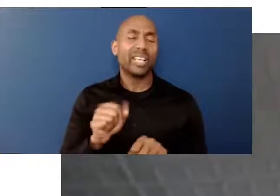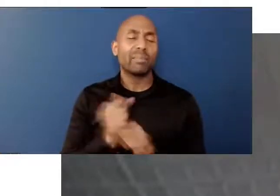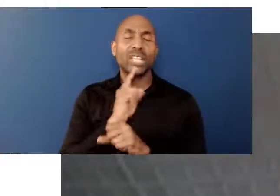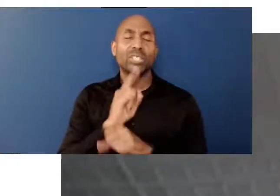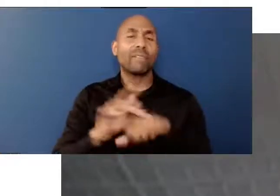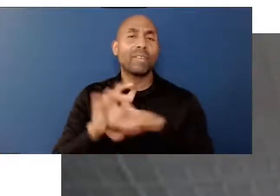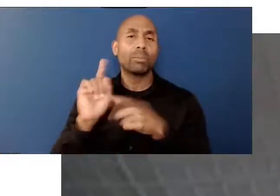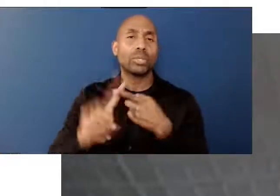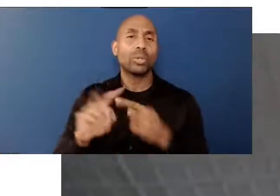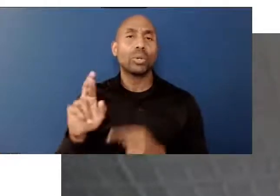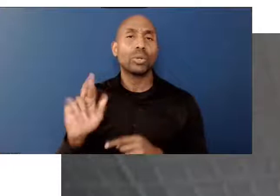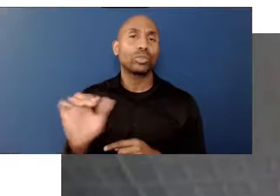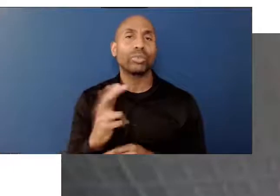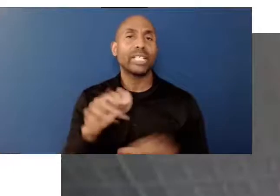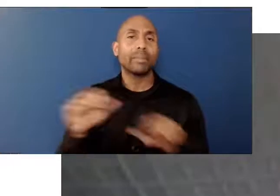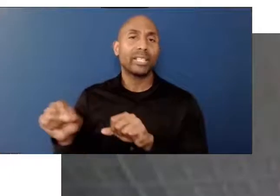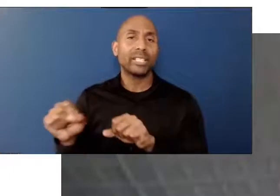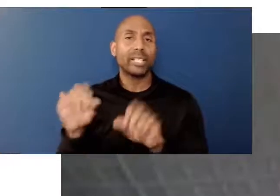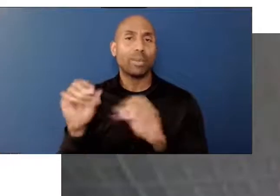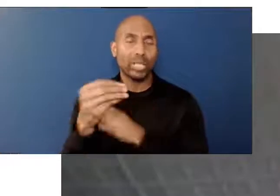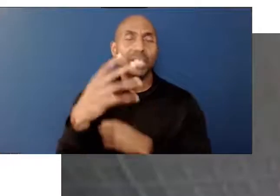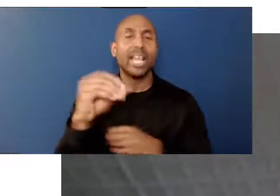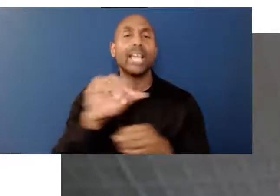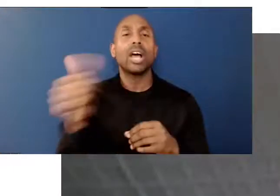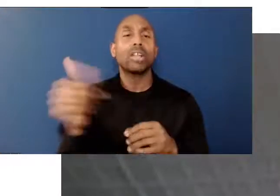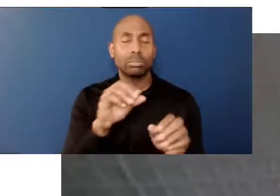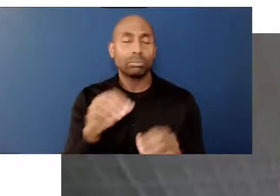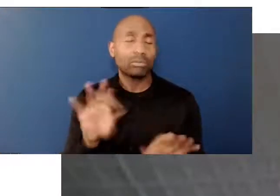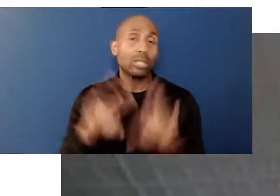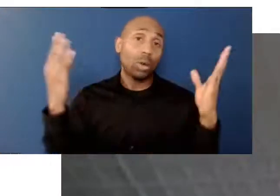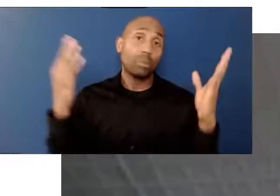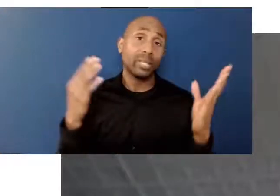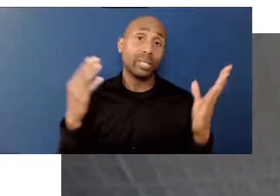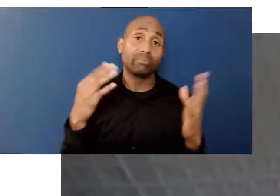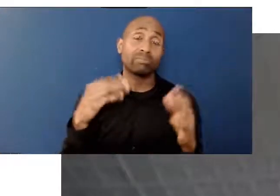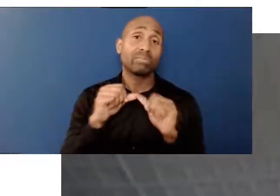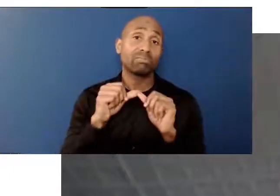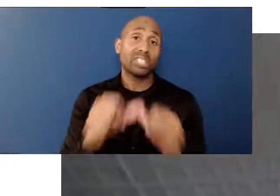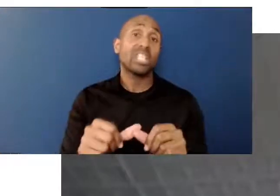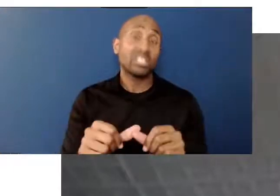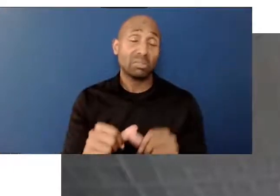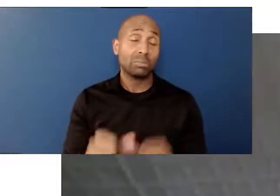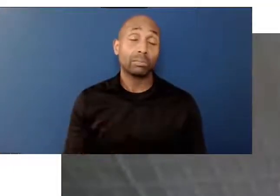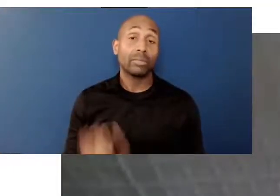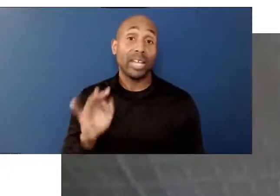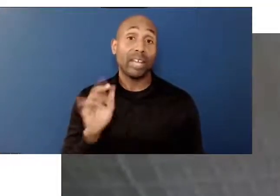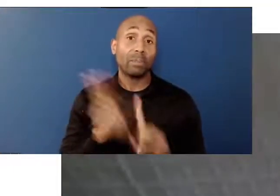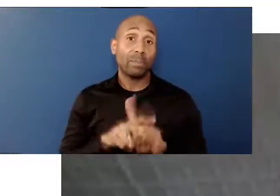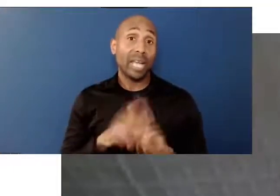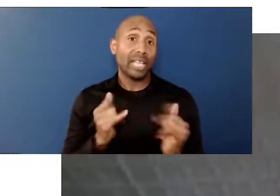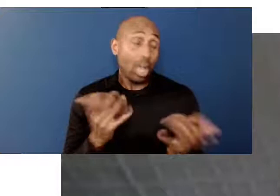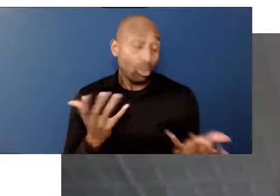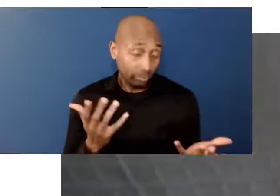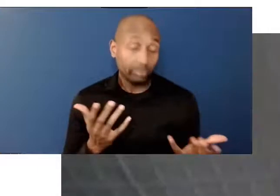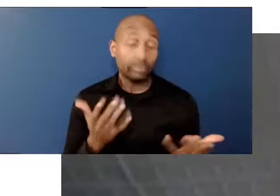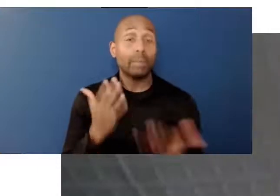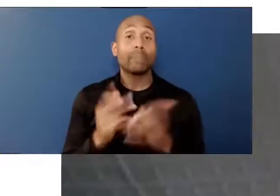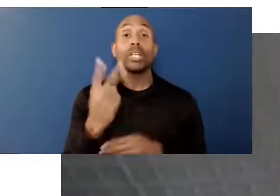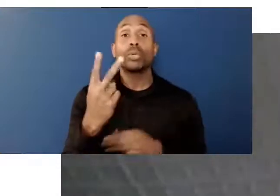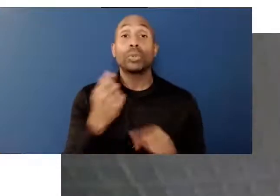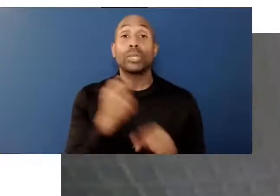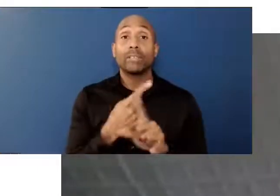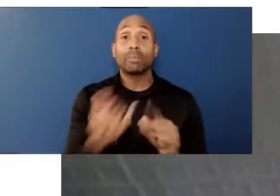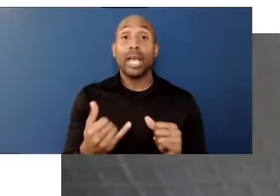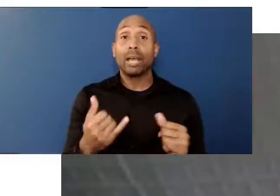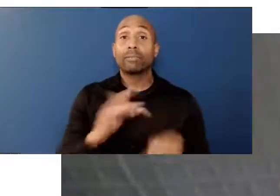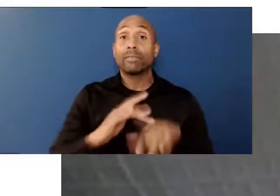year round. So if you applied now, there could be a vacancy in a year from now, in 2 years from now. And so, your application is in